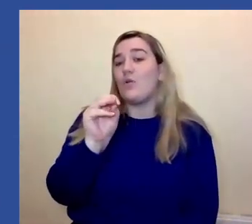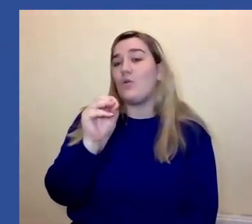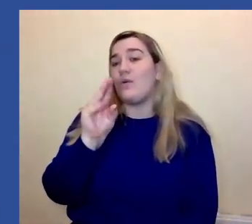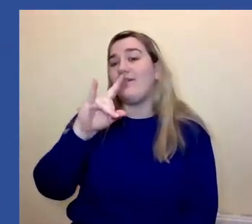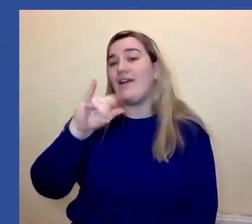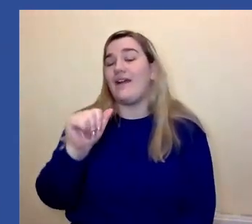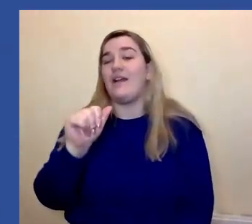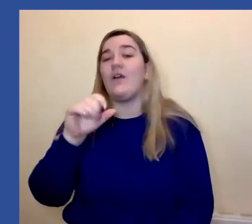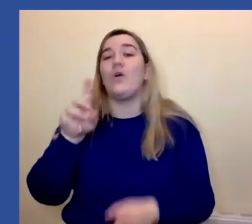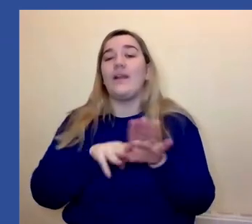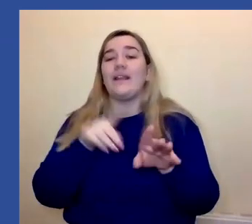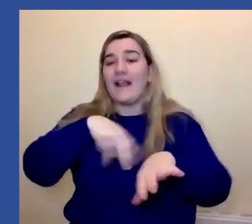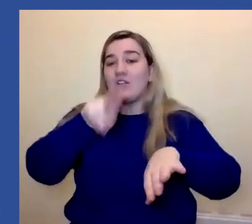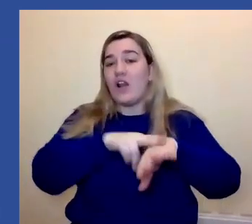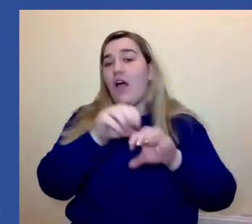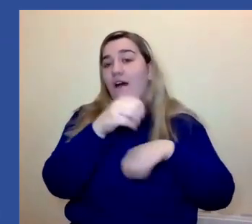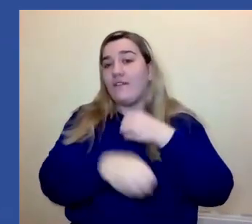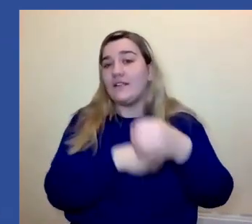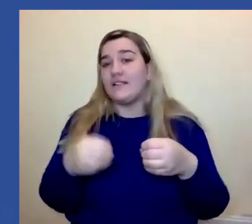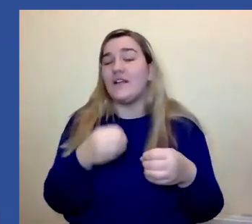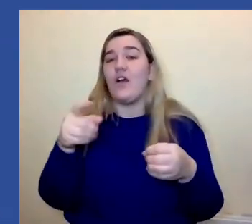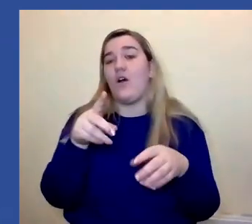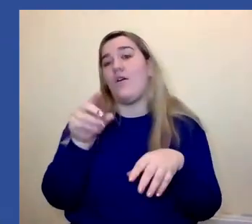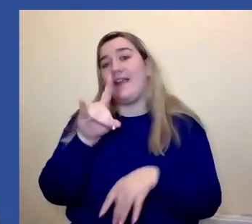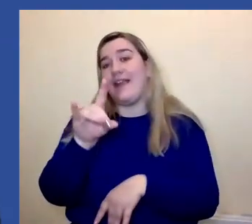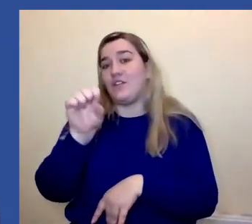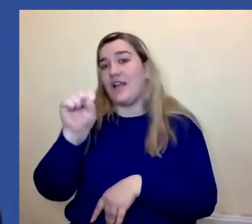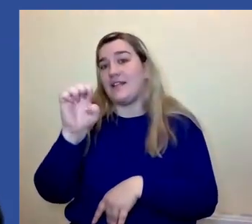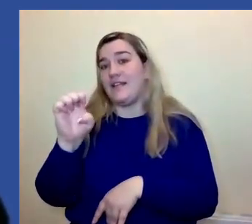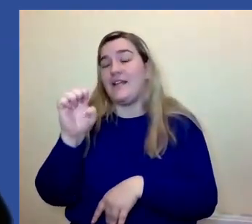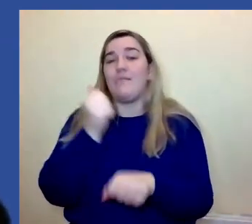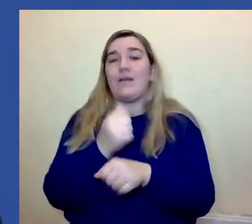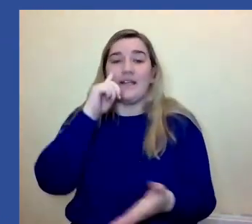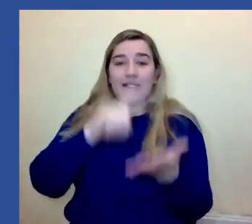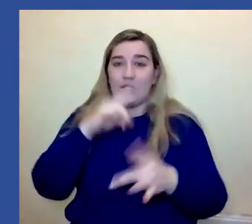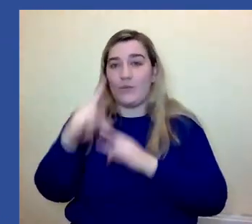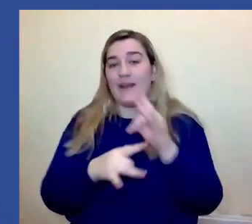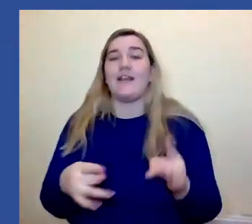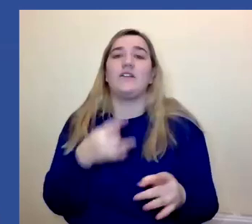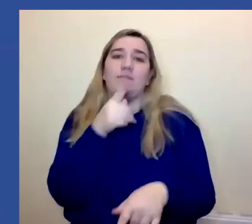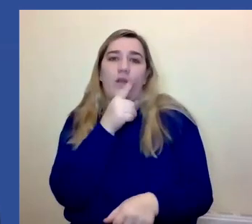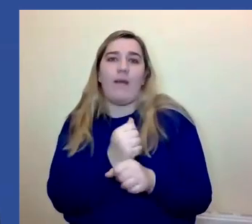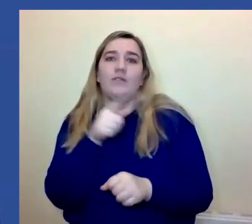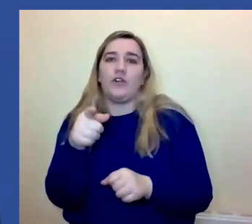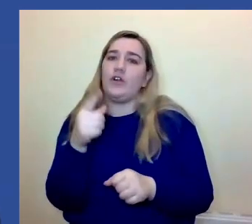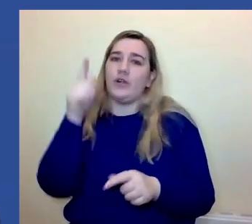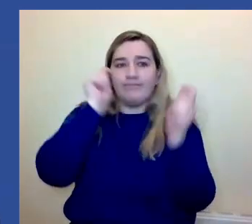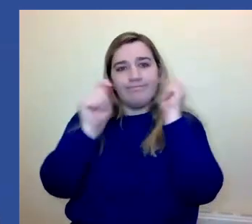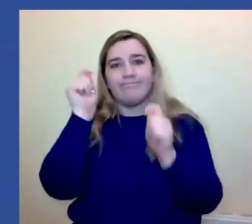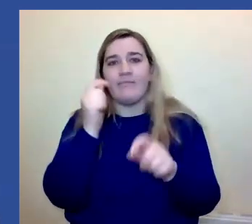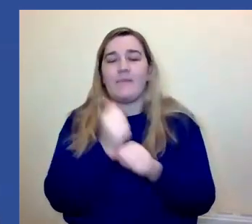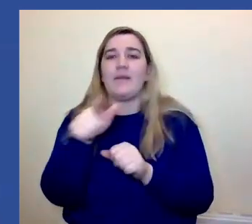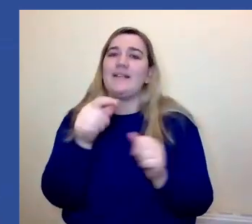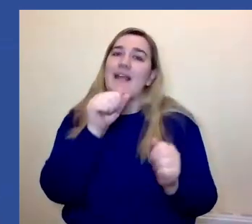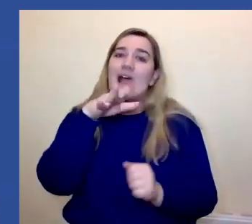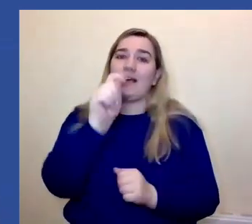Human Rights within the HSE, who's come to share with us her thoughts on the launch of the materials today. So without further